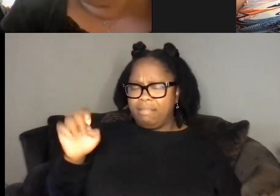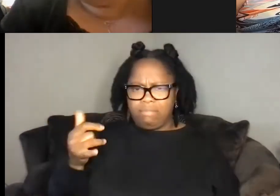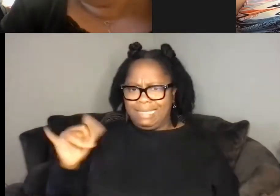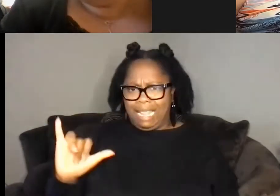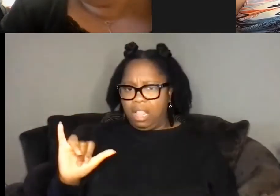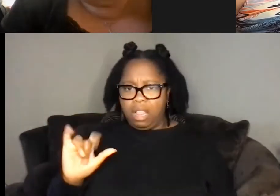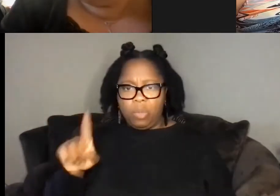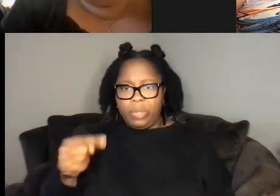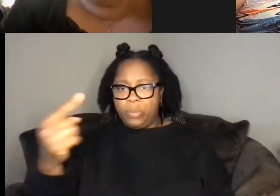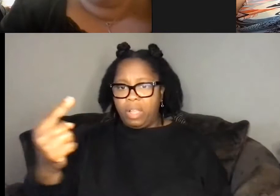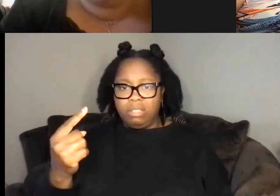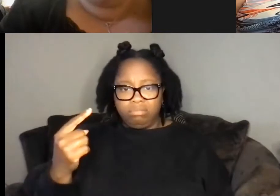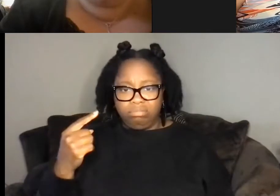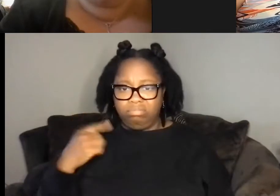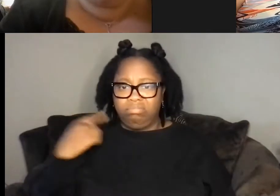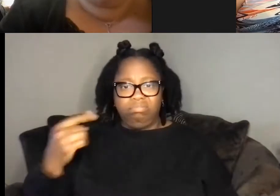in the world.